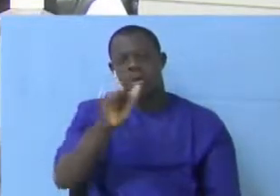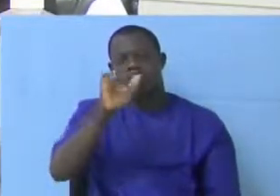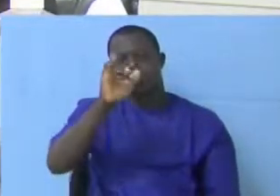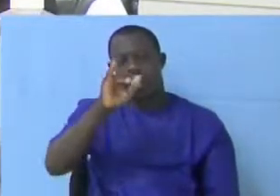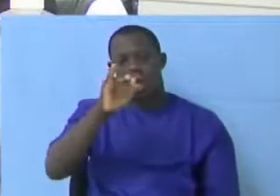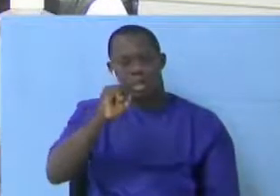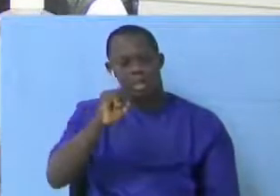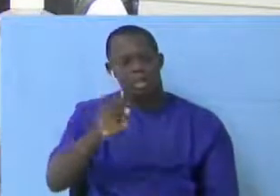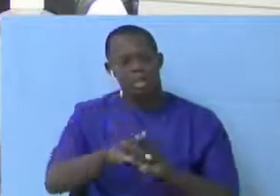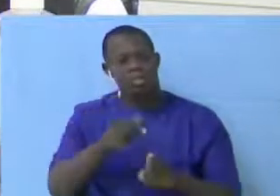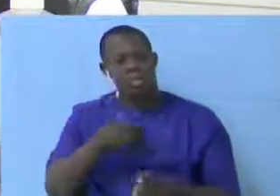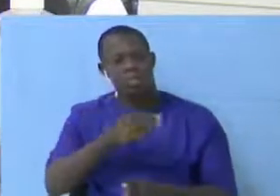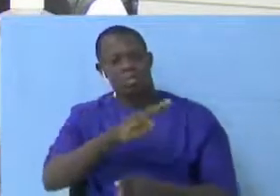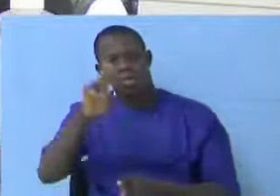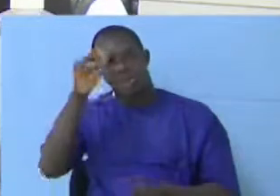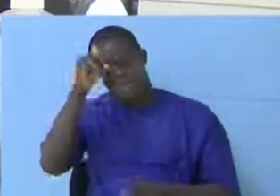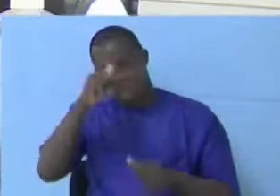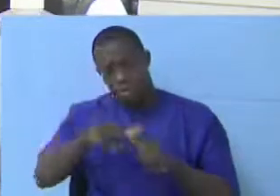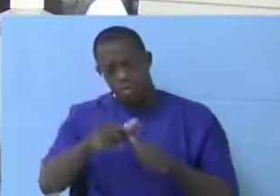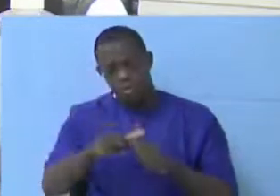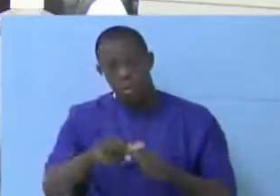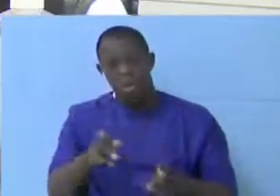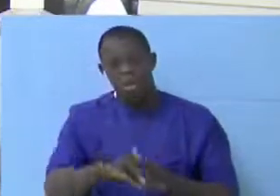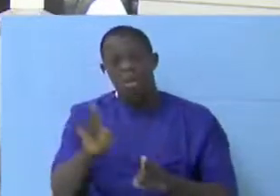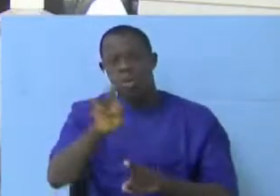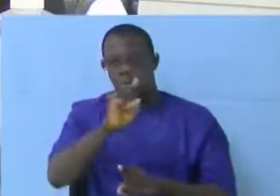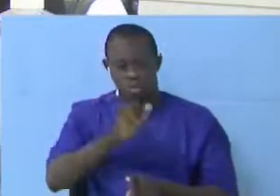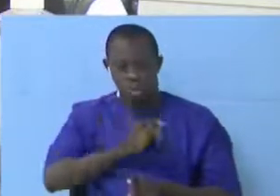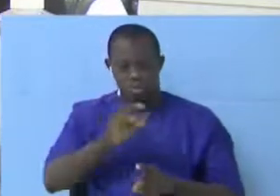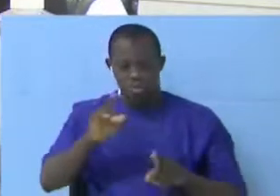I can't recollect, but he played a role